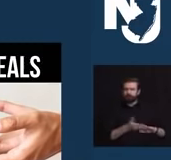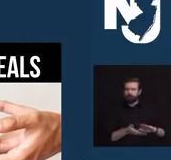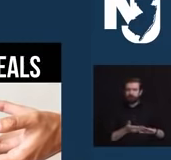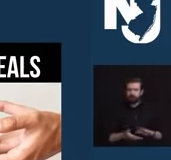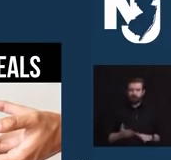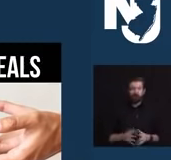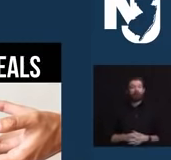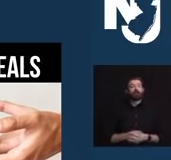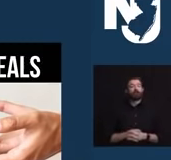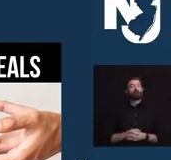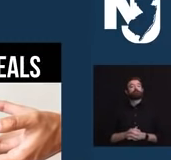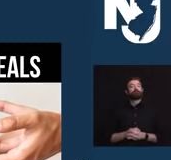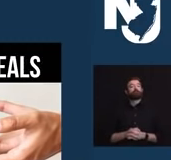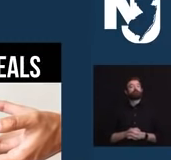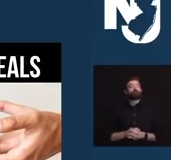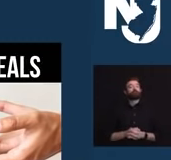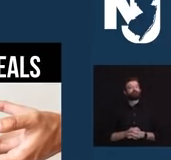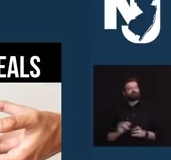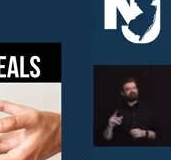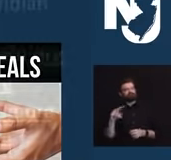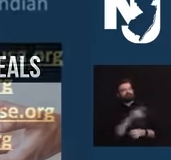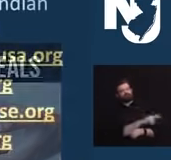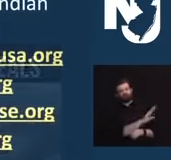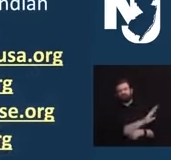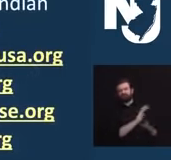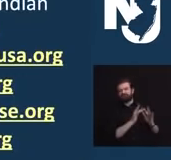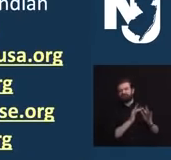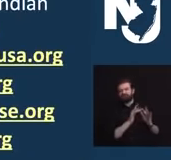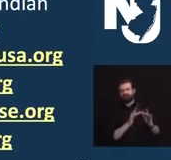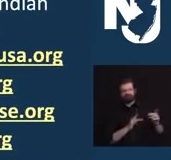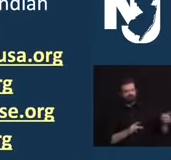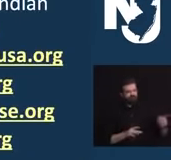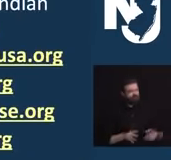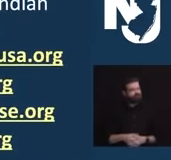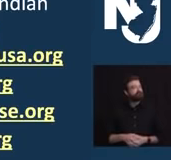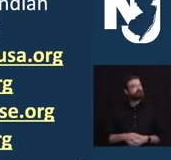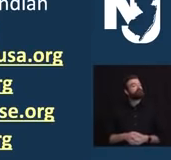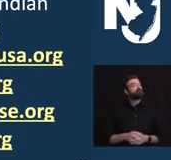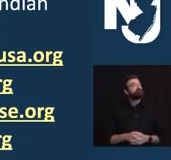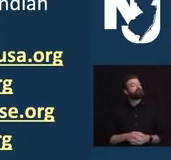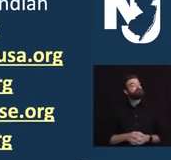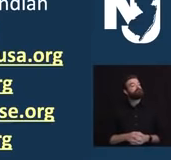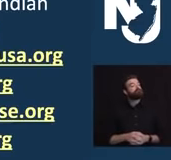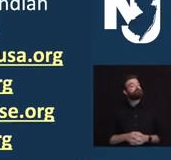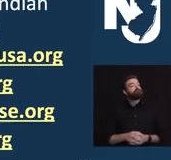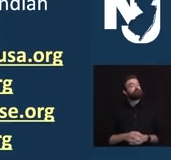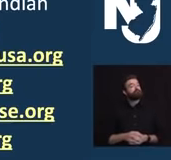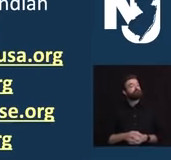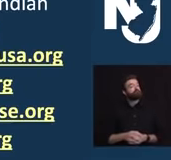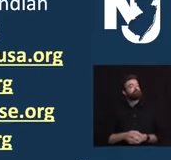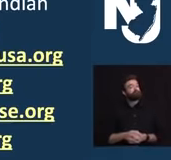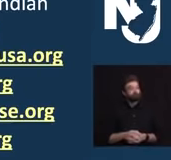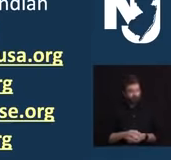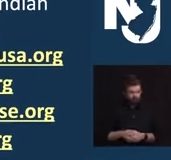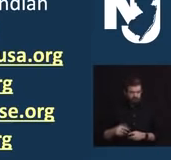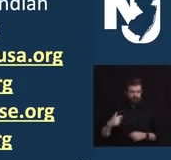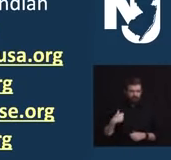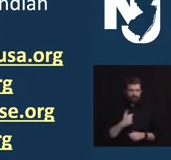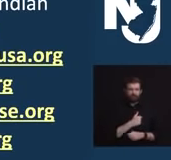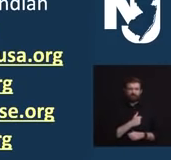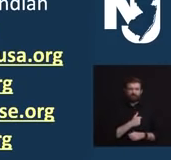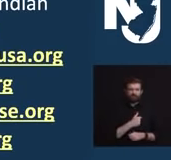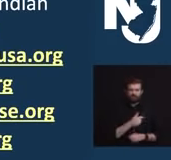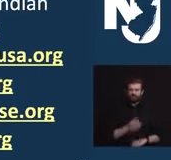healthbarnfoundation.org. Next, I once again must note that while we're making great strides against the pandemic here at home, there